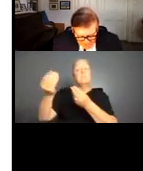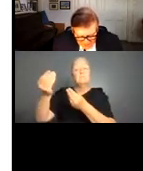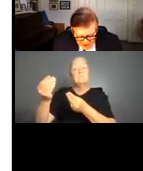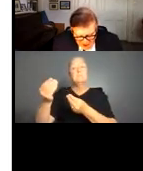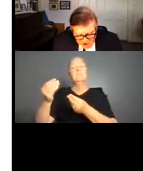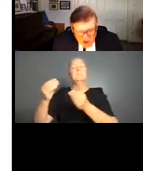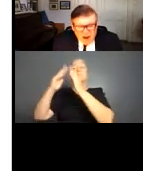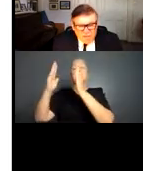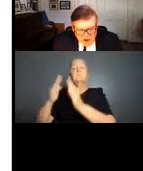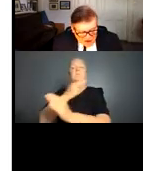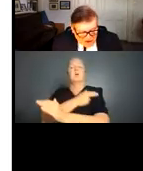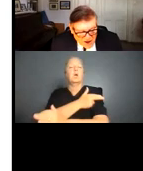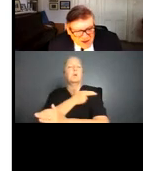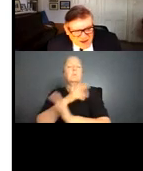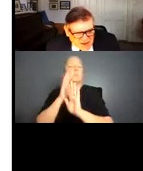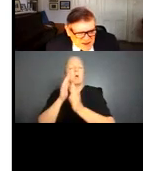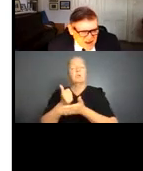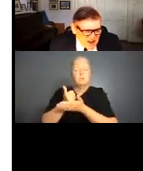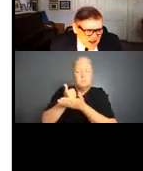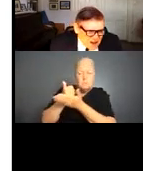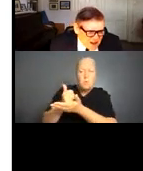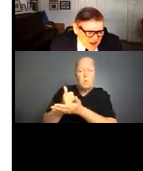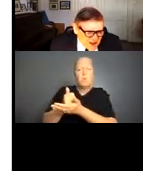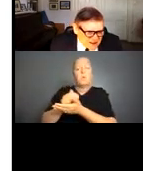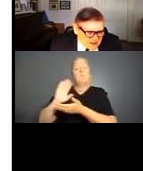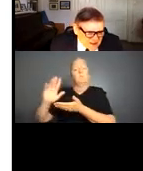paradigm, and it recognizes